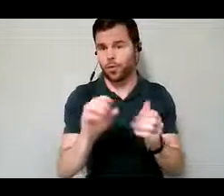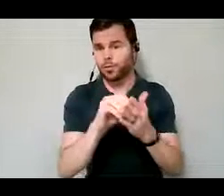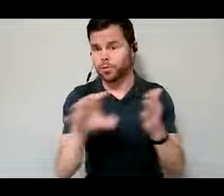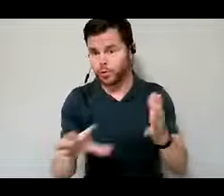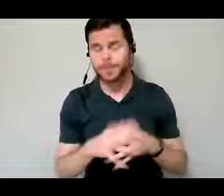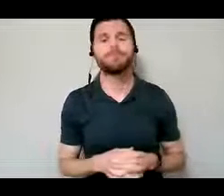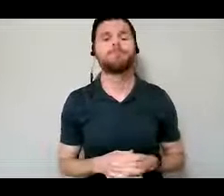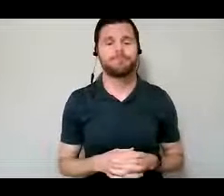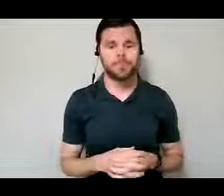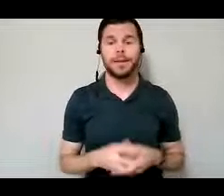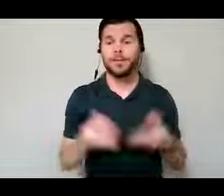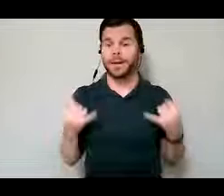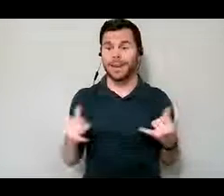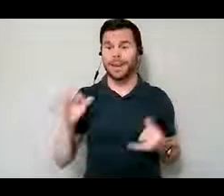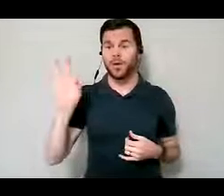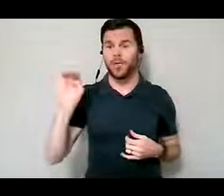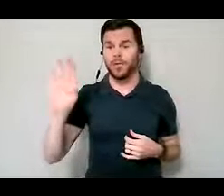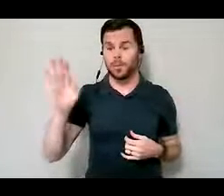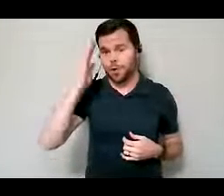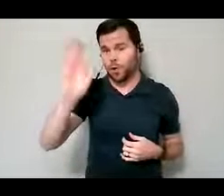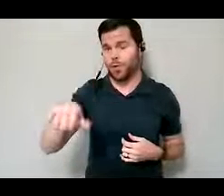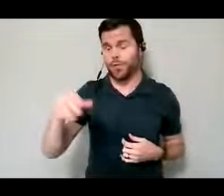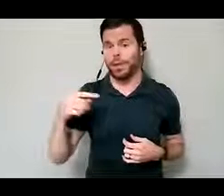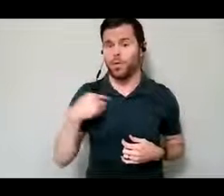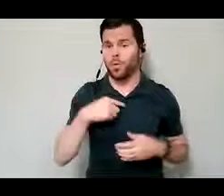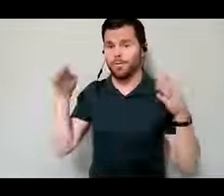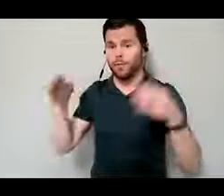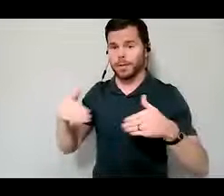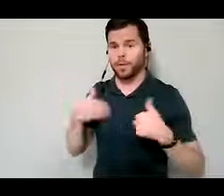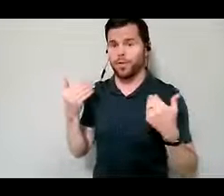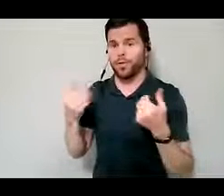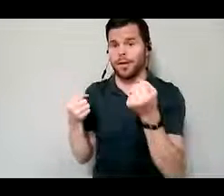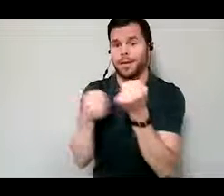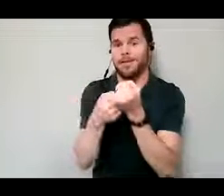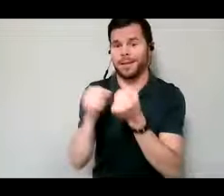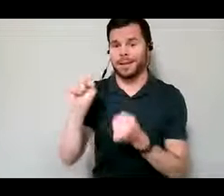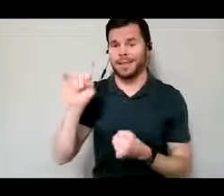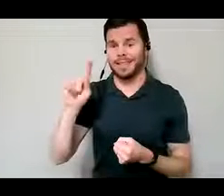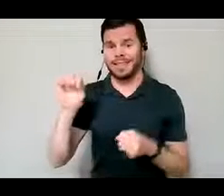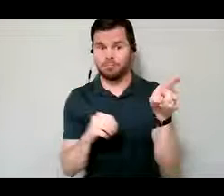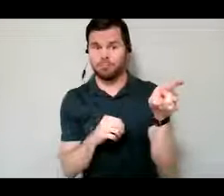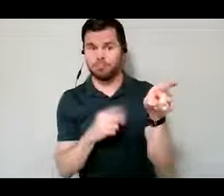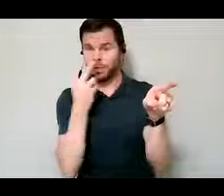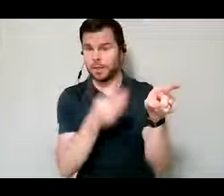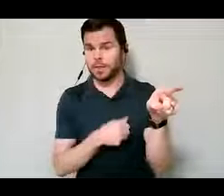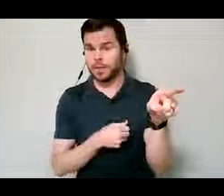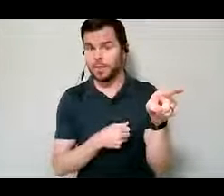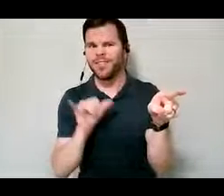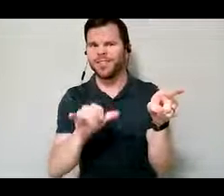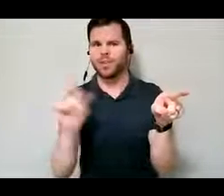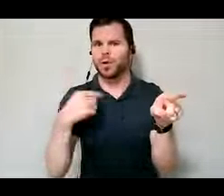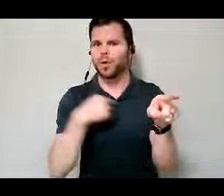So we're in February. Just so you know, we are on the youth advocacy site for this. Youth advocacy is housing a lot of what we're